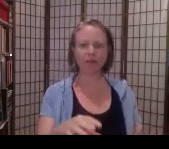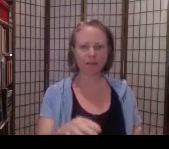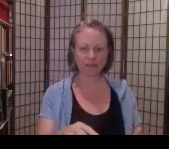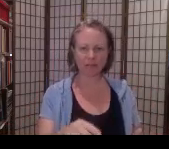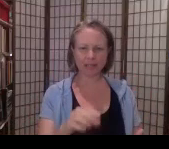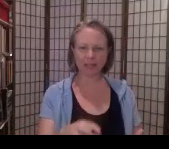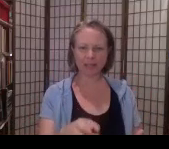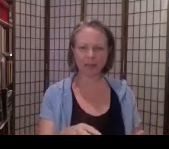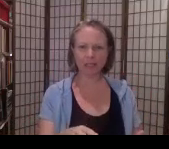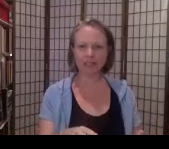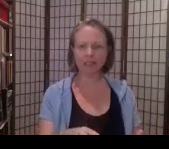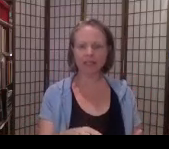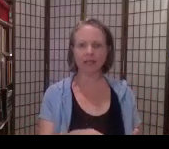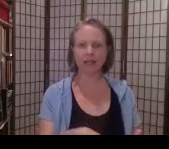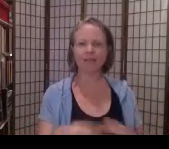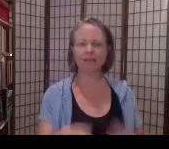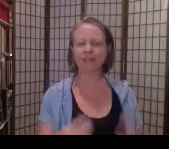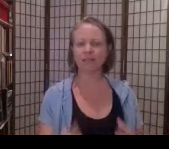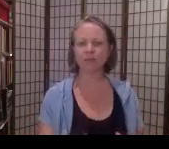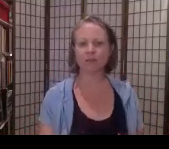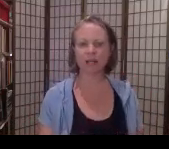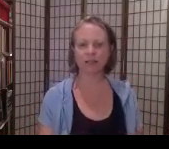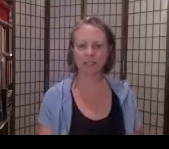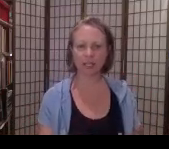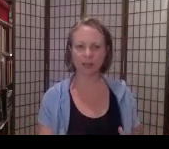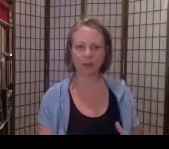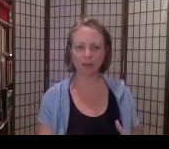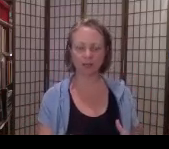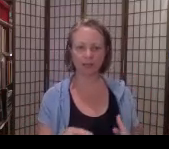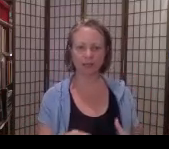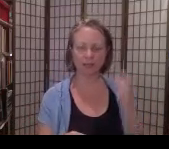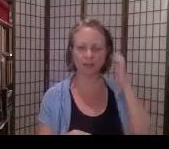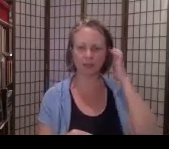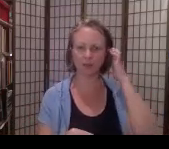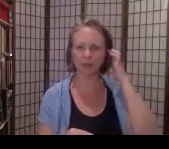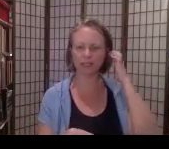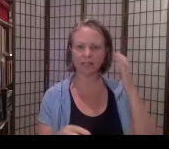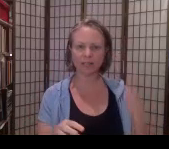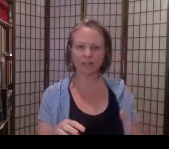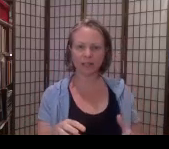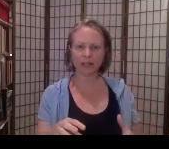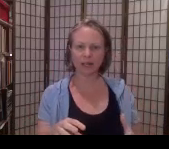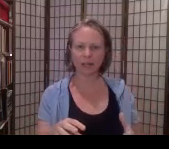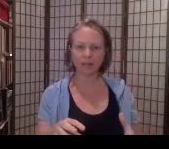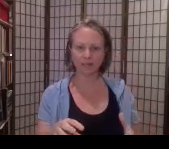there are other insects like crickets that have this similar kind of angelic quality, but specifically crickets.